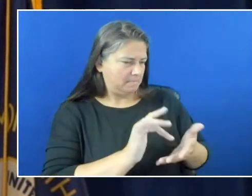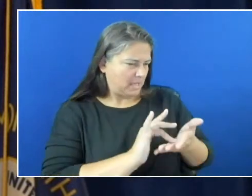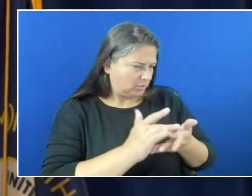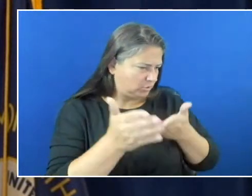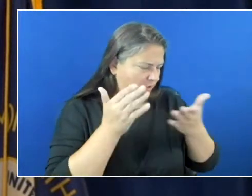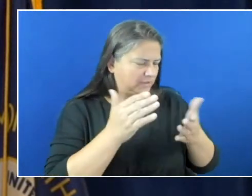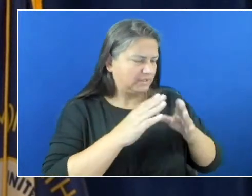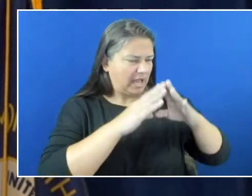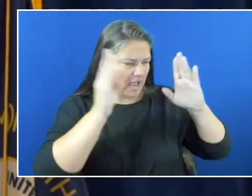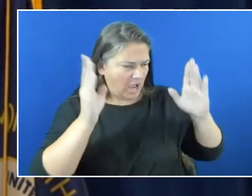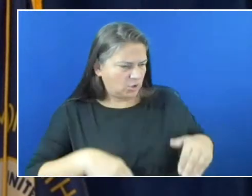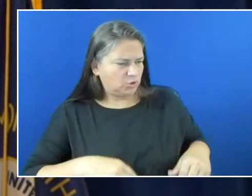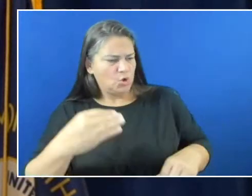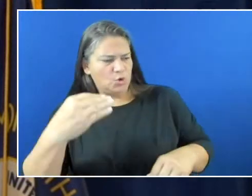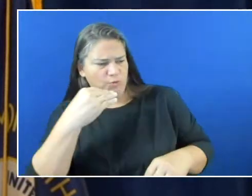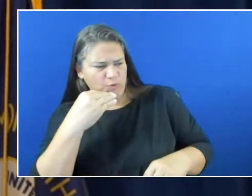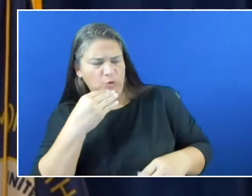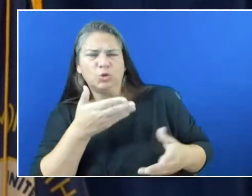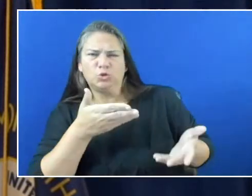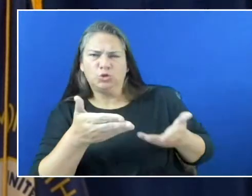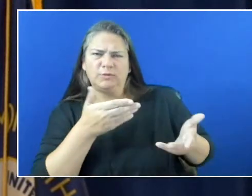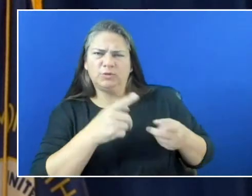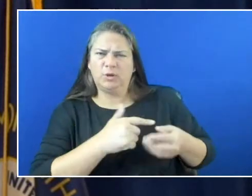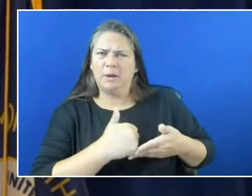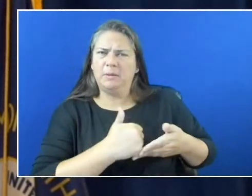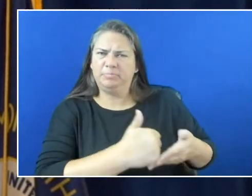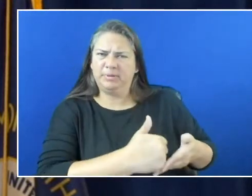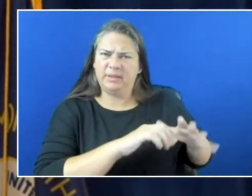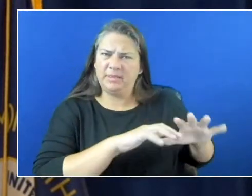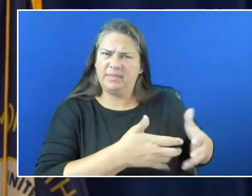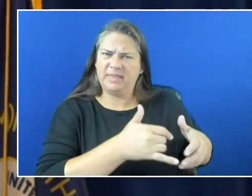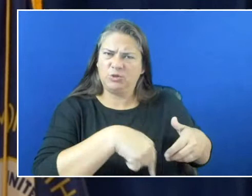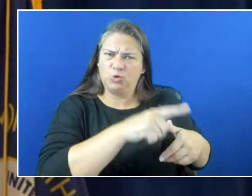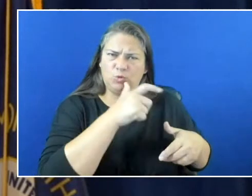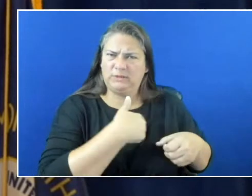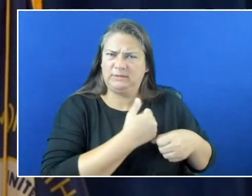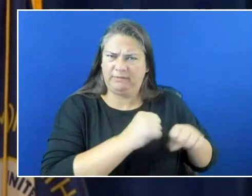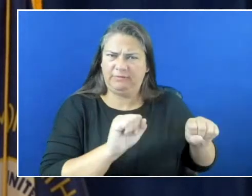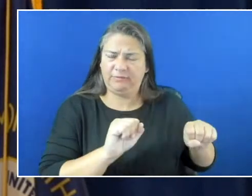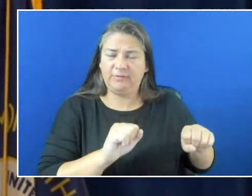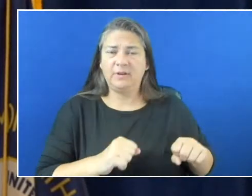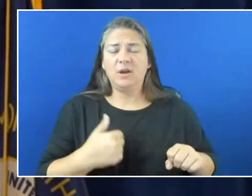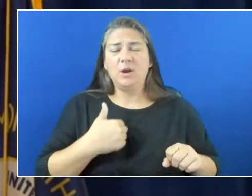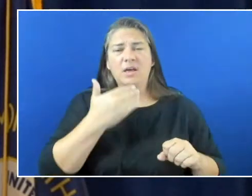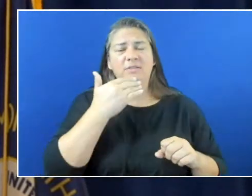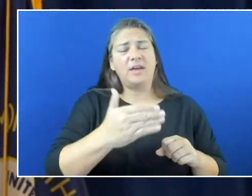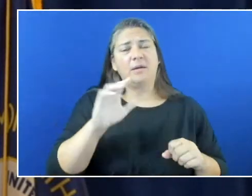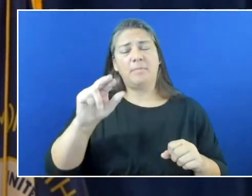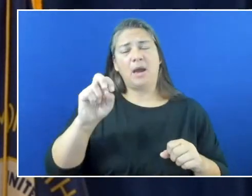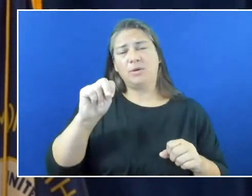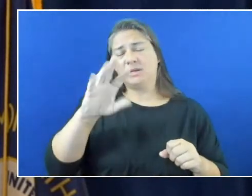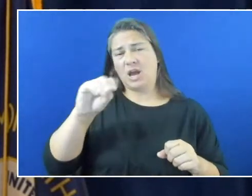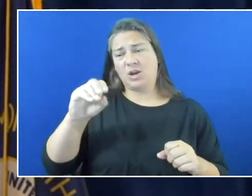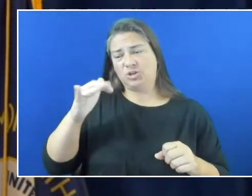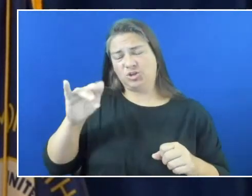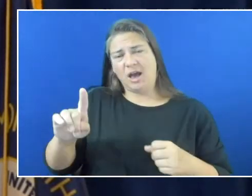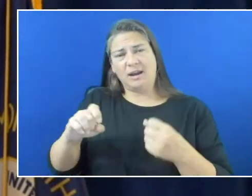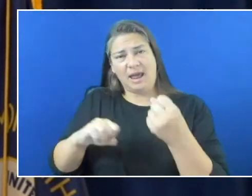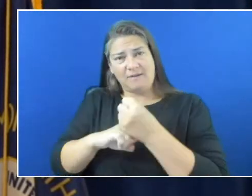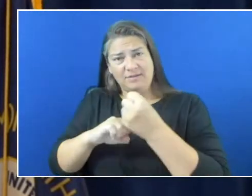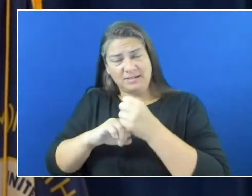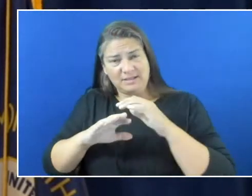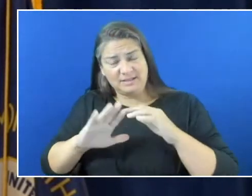and others. I'd like to thank Barron County Area Child Advocacy Center, Catholic Charities,